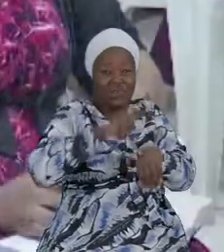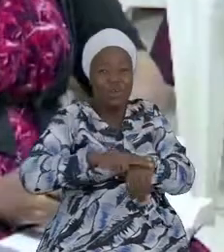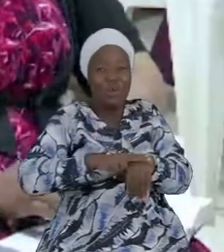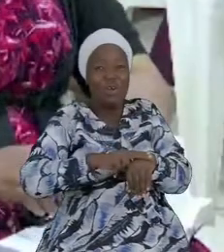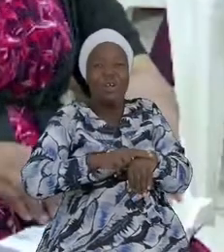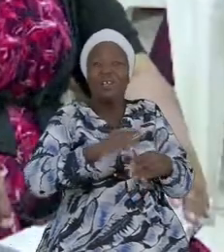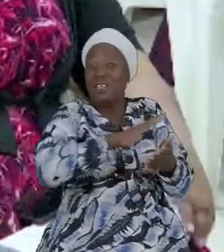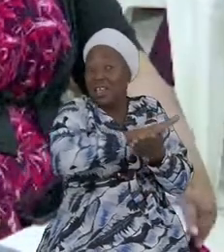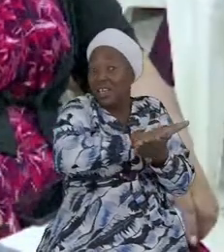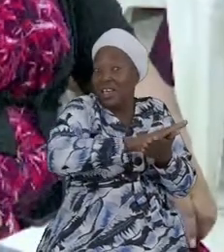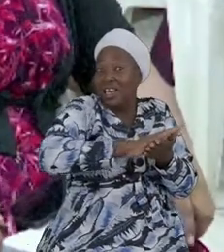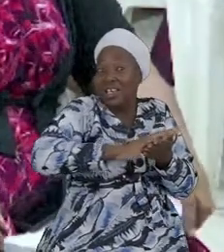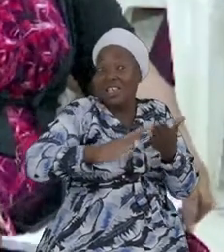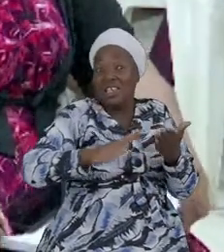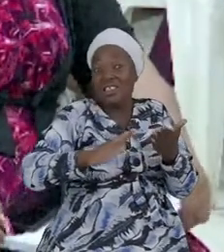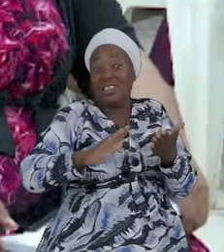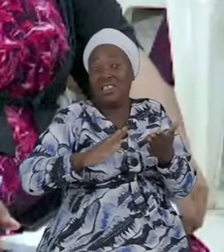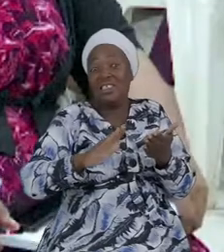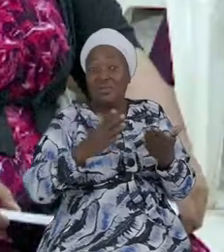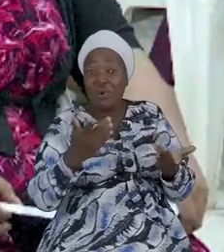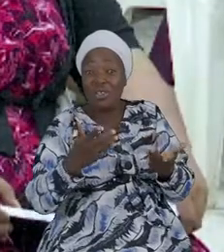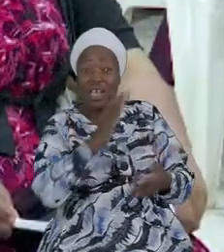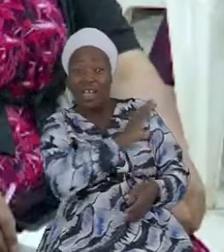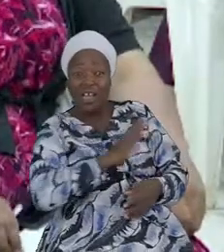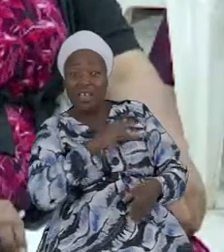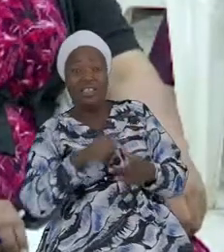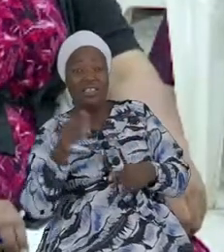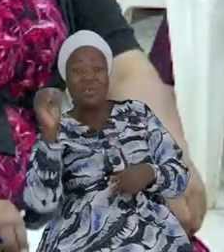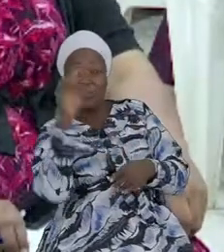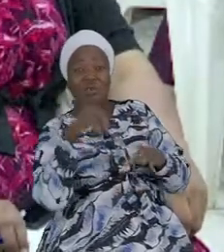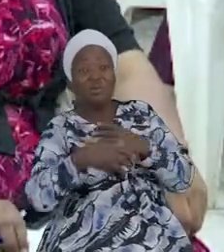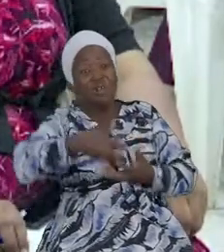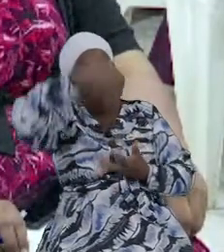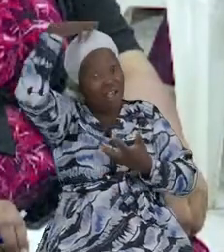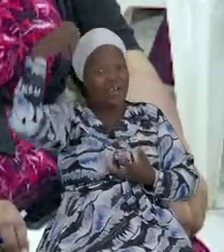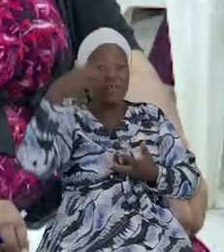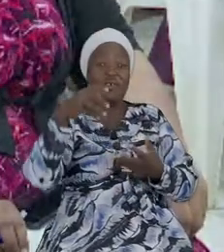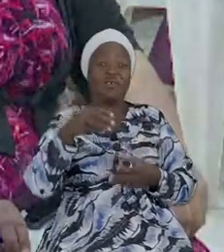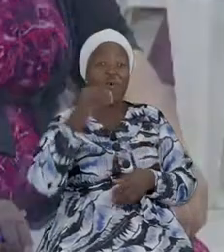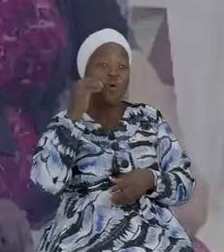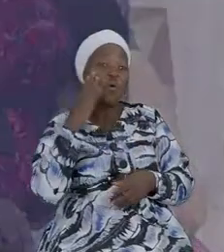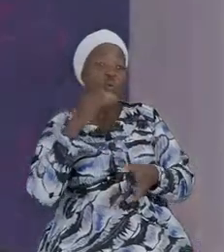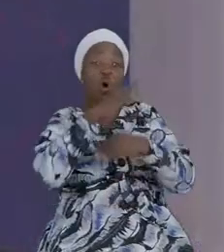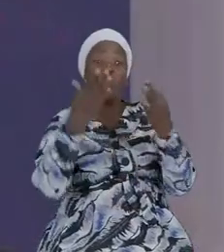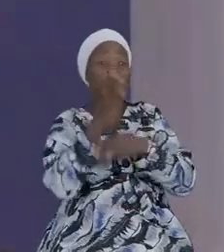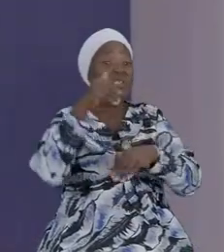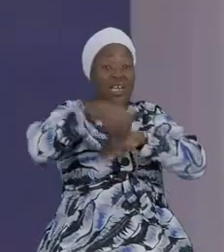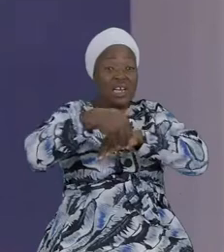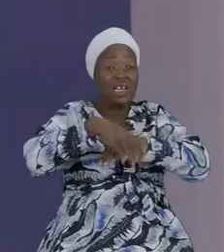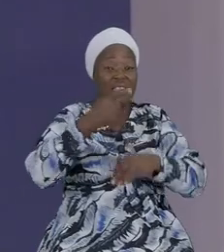incorruptible character, and he threw him to the lion's den. All over the night, the lions